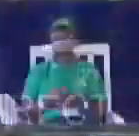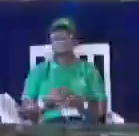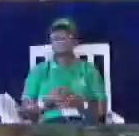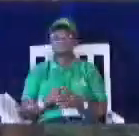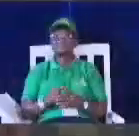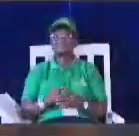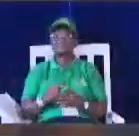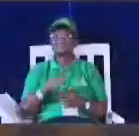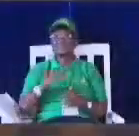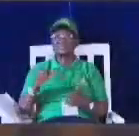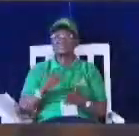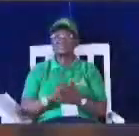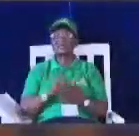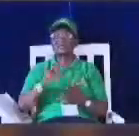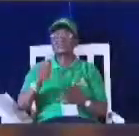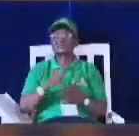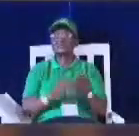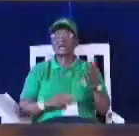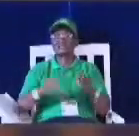Now that's part one.